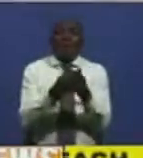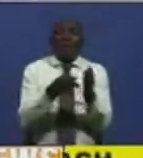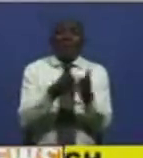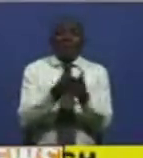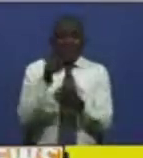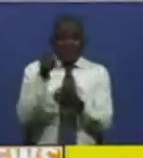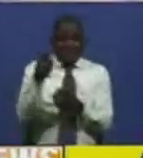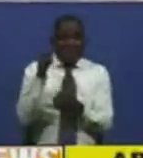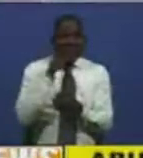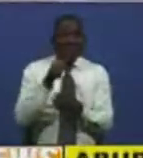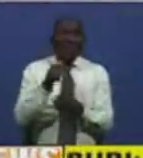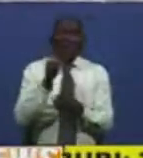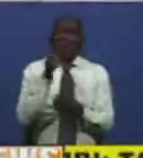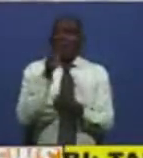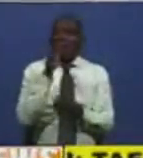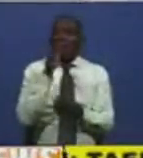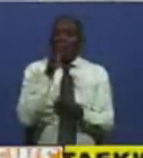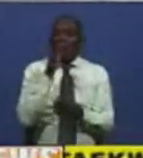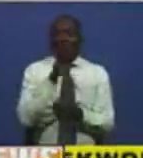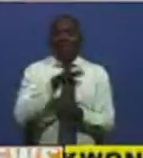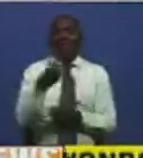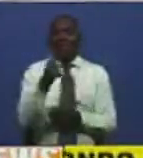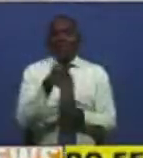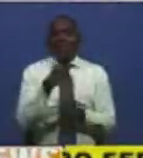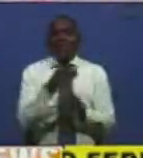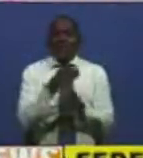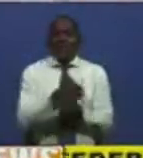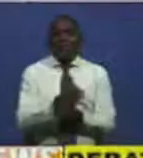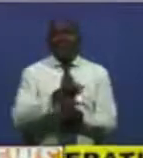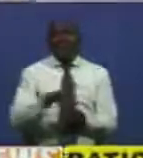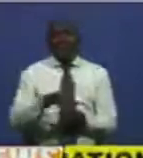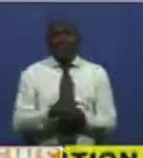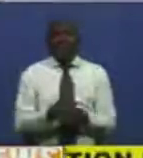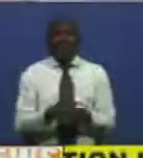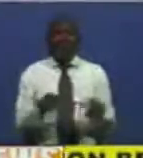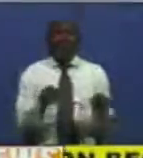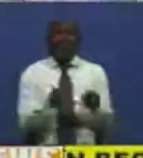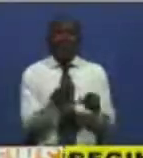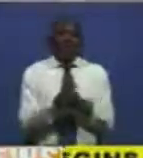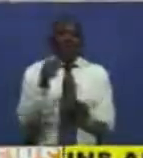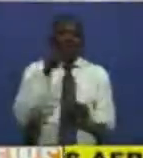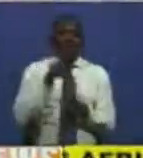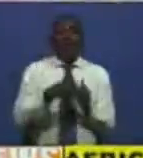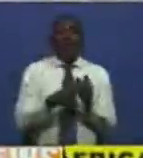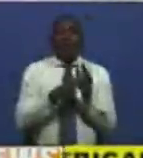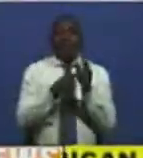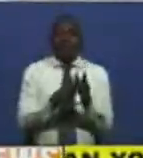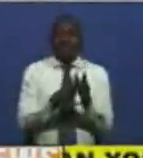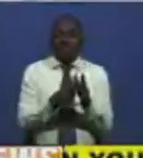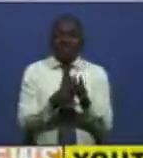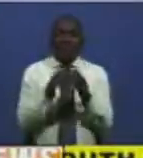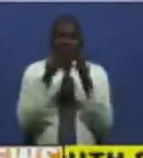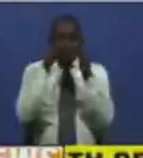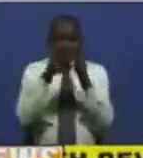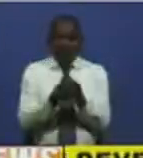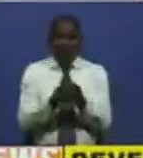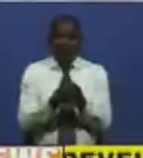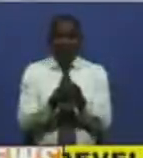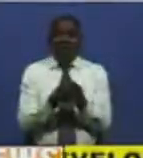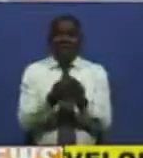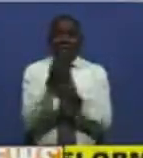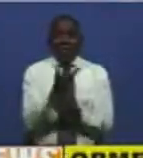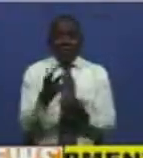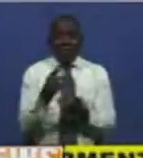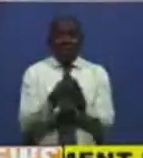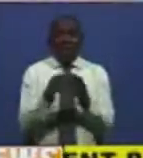was a single parent who needed to be with her child. Besides, she has shown remorse. The panel described the